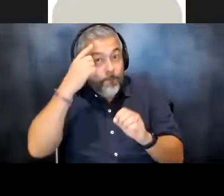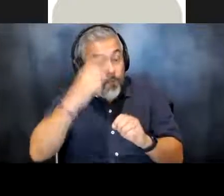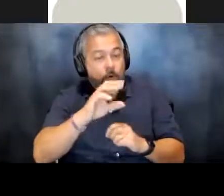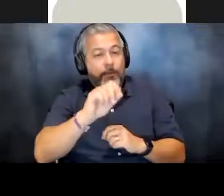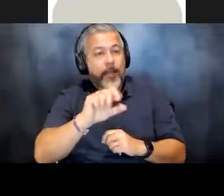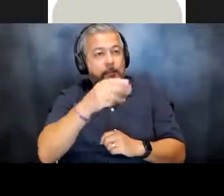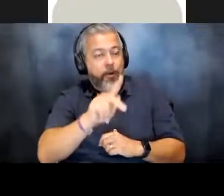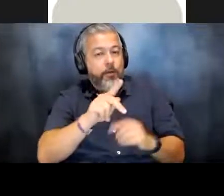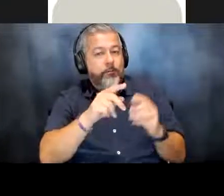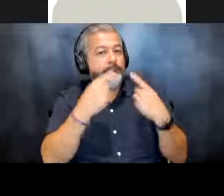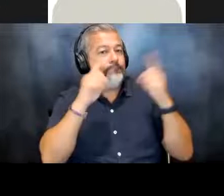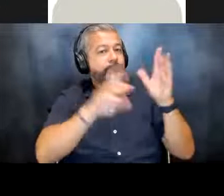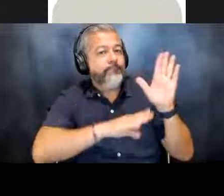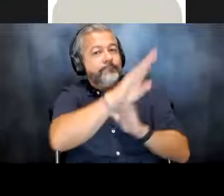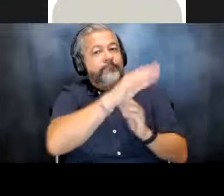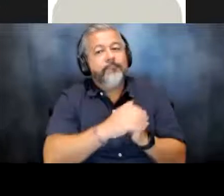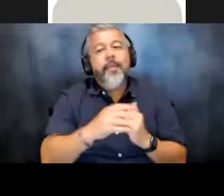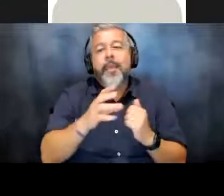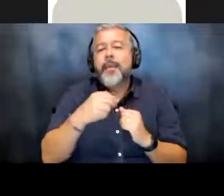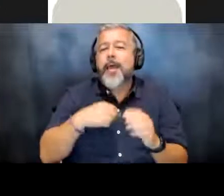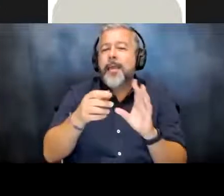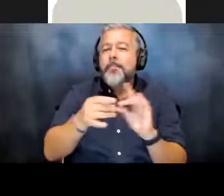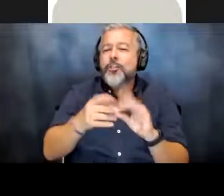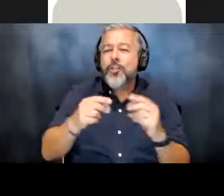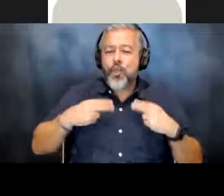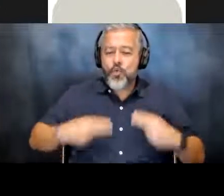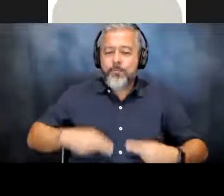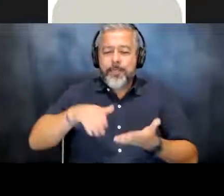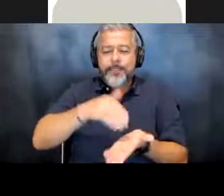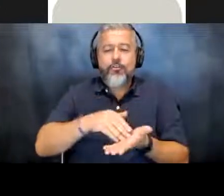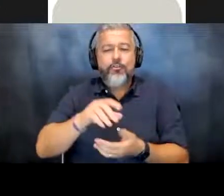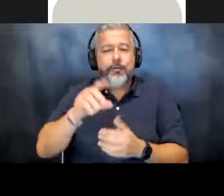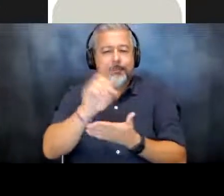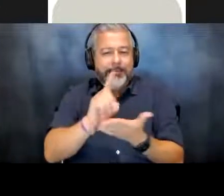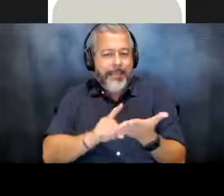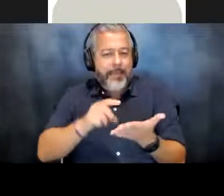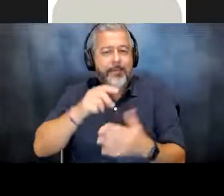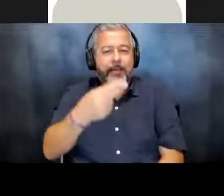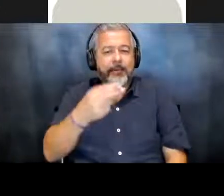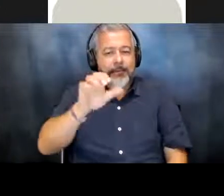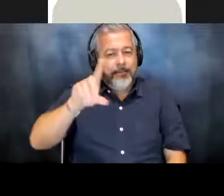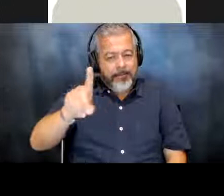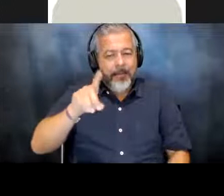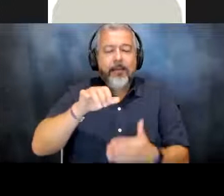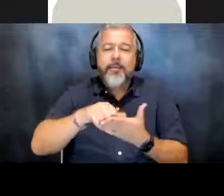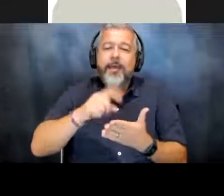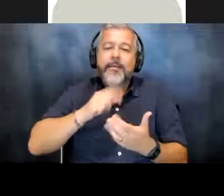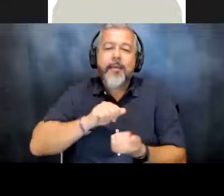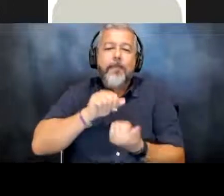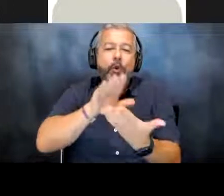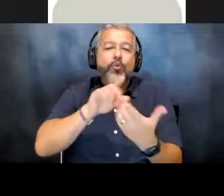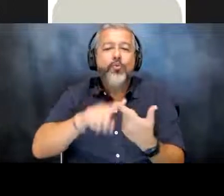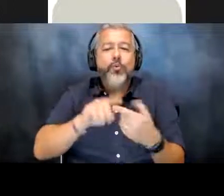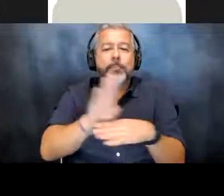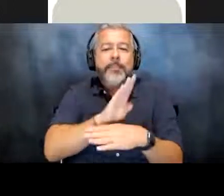I've mentioned, human-centered design, what that means, and our approach to what we call business discovery. And that will be, again,